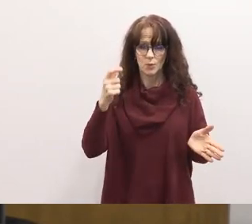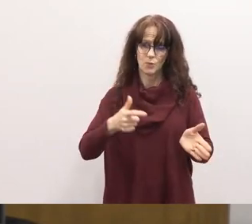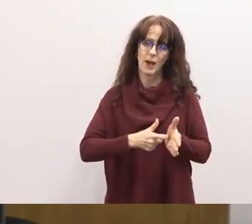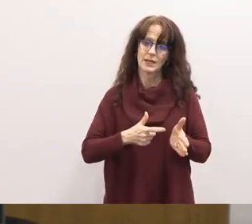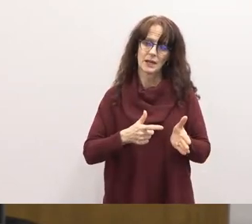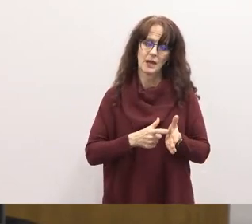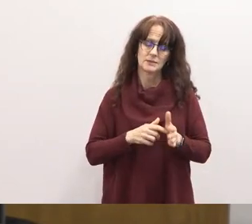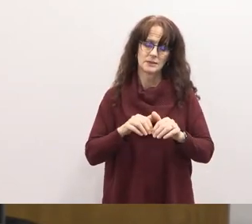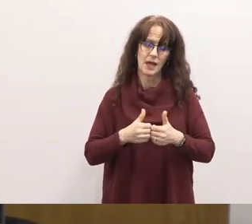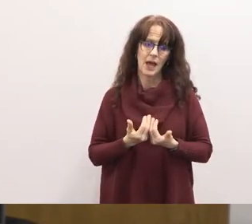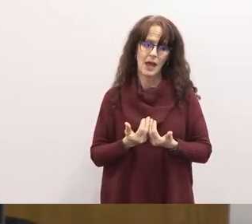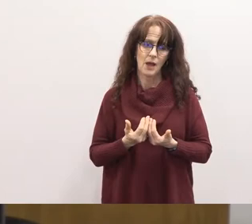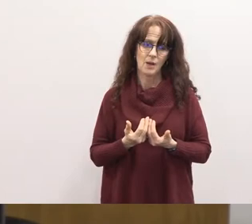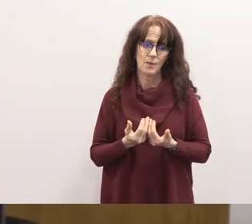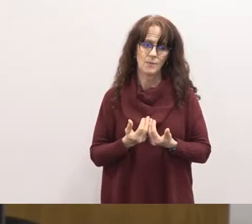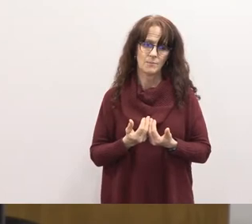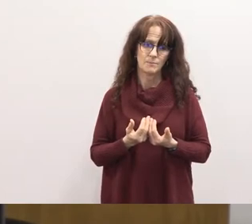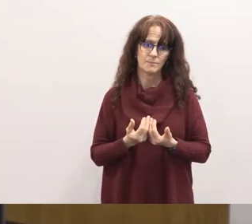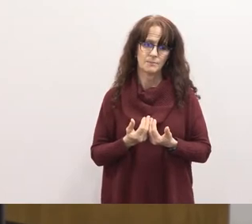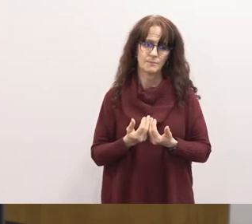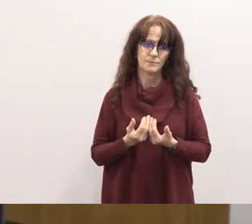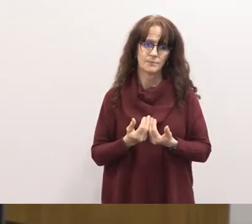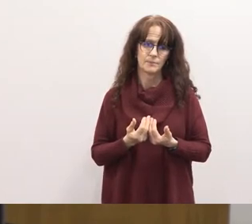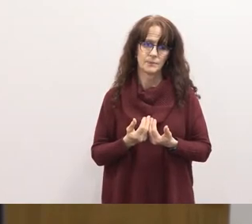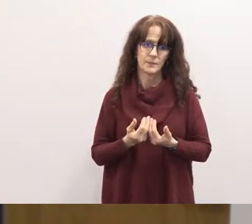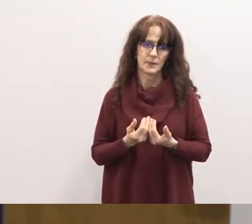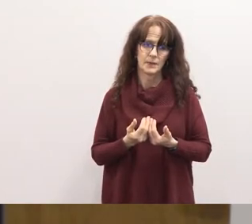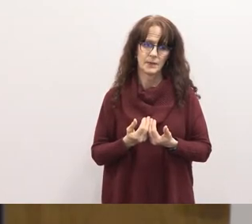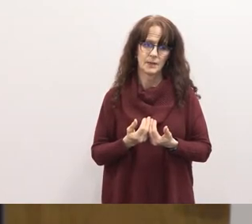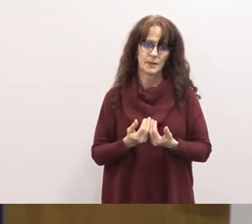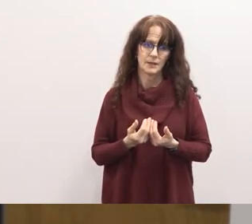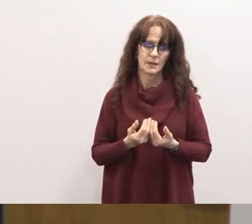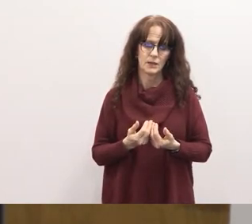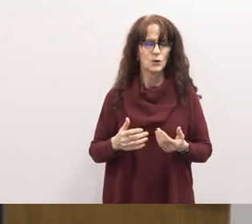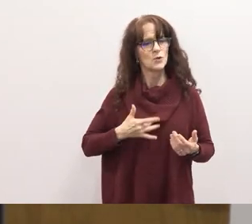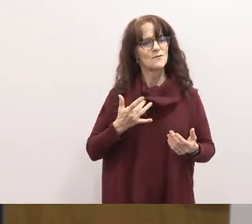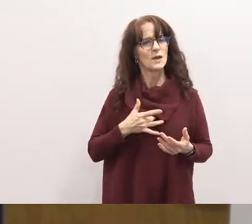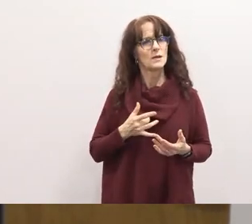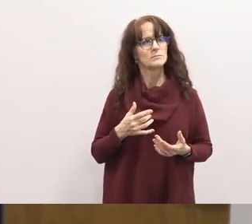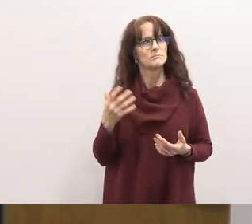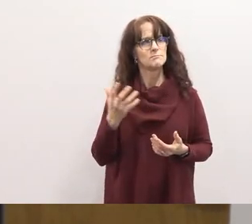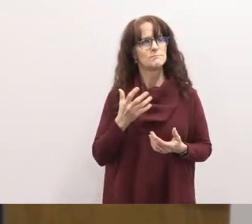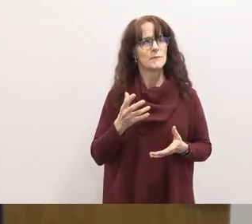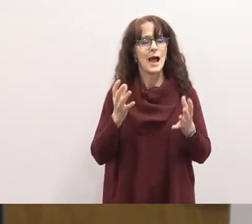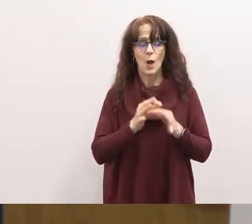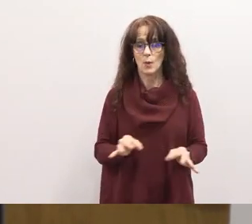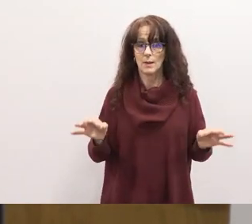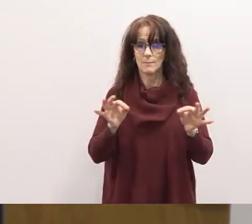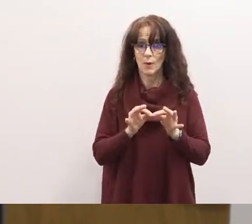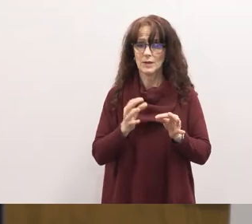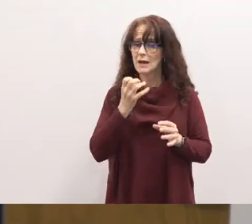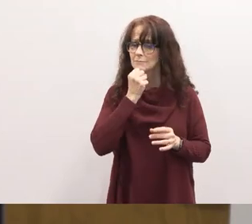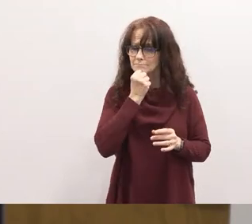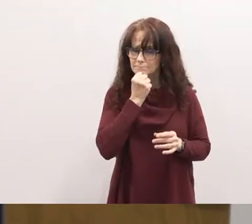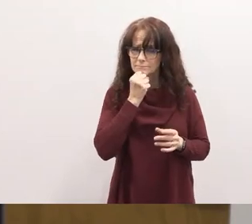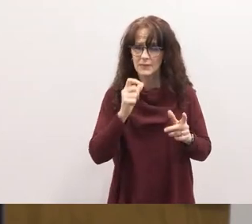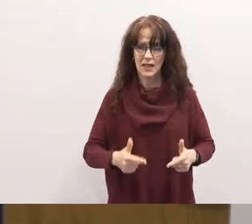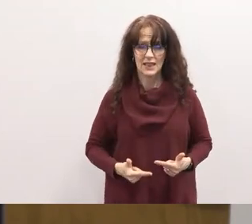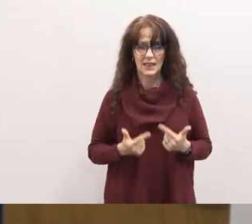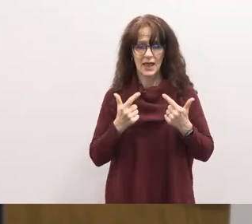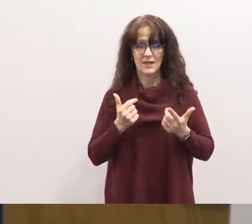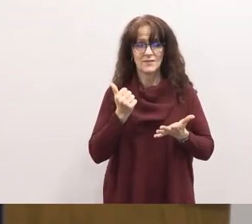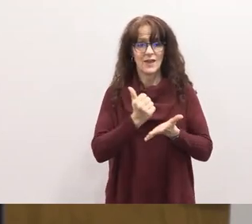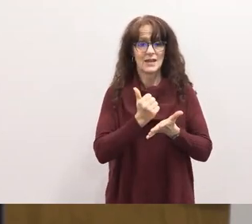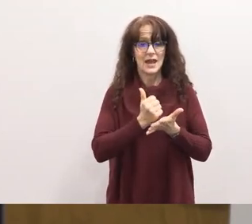recognize how, you start to gain an additional recognition of how important this life is and how helping